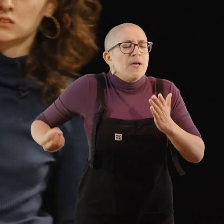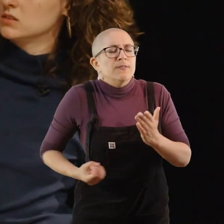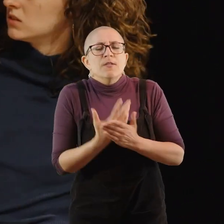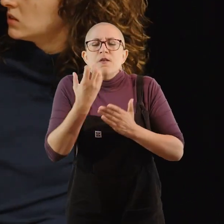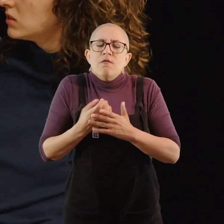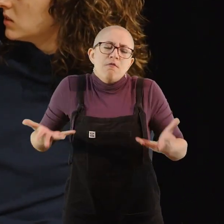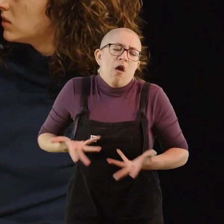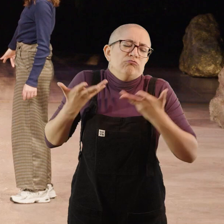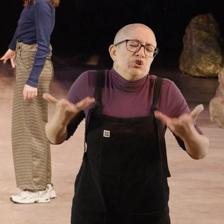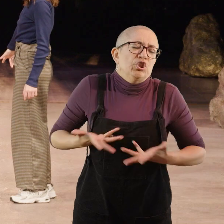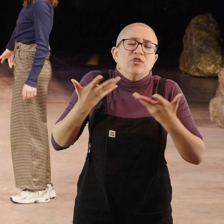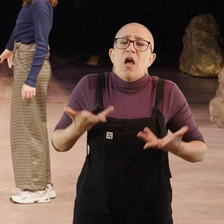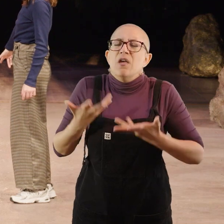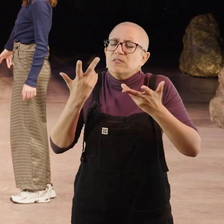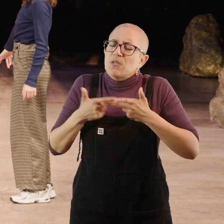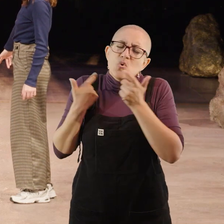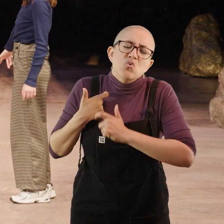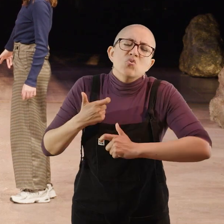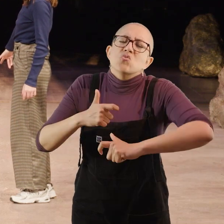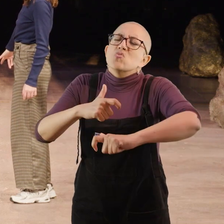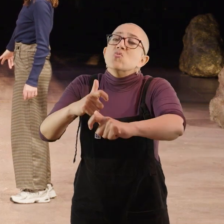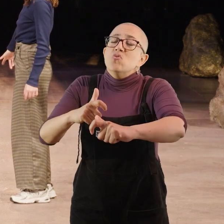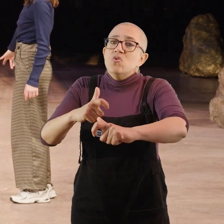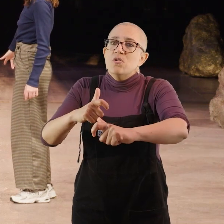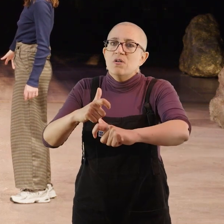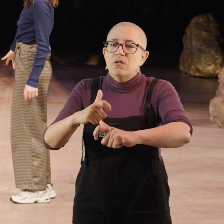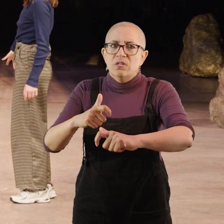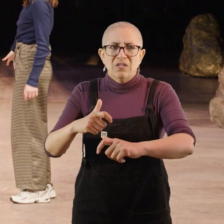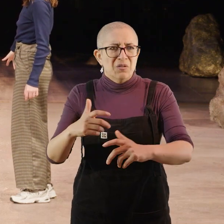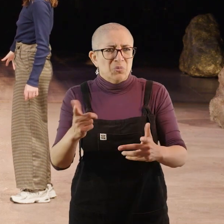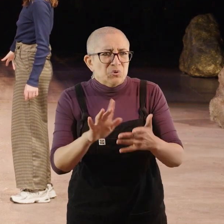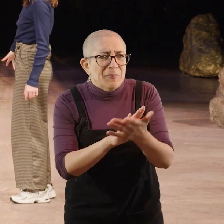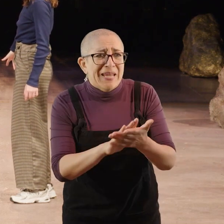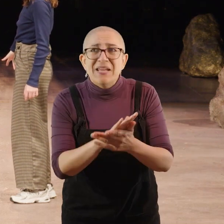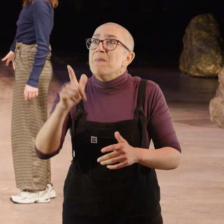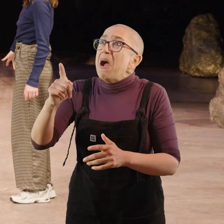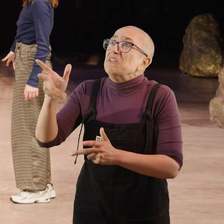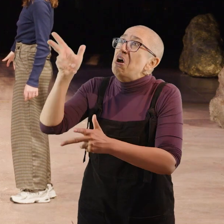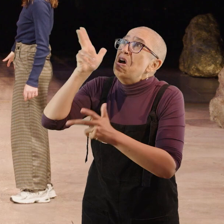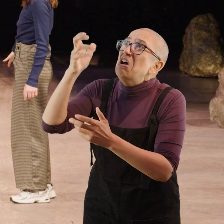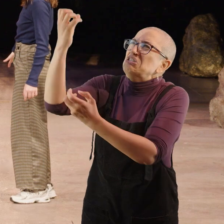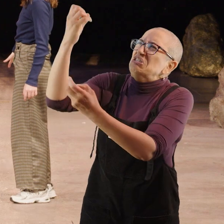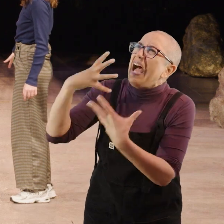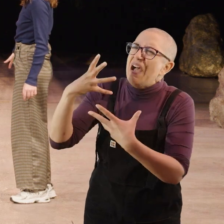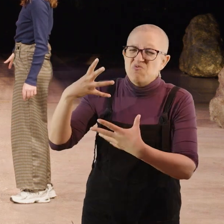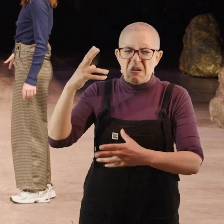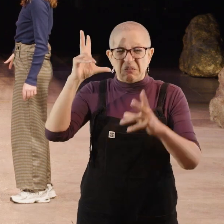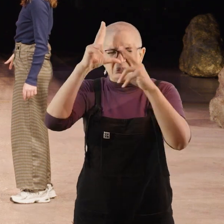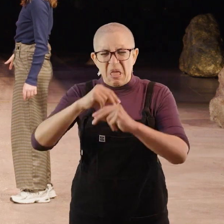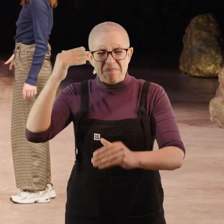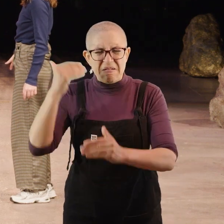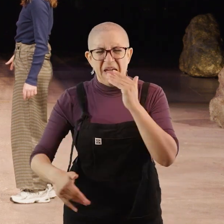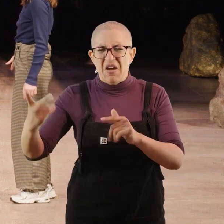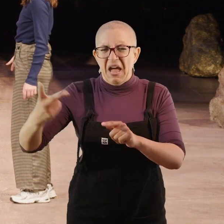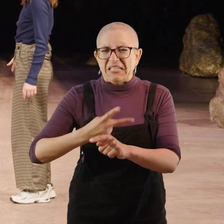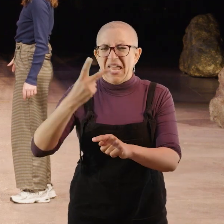Great nature's second course. Chief nourisher in life's feast. What do you mean? Still it cried, sleep no more.